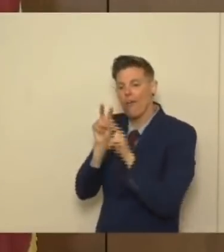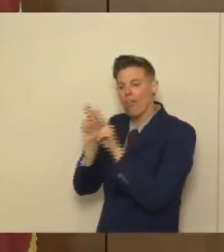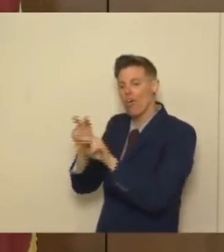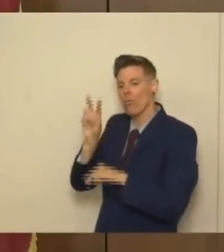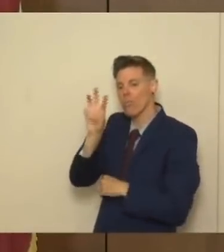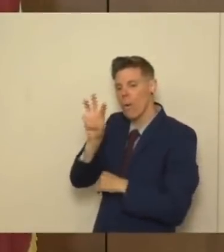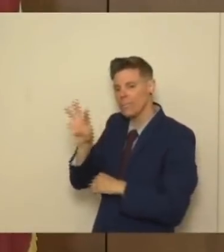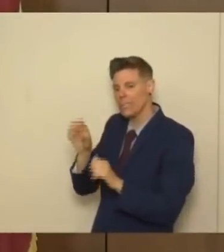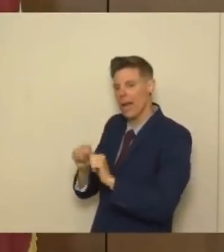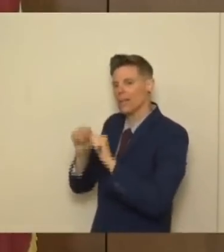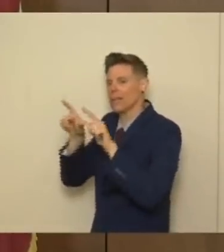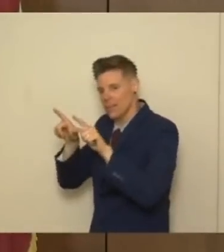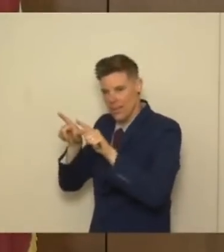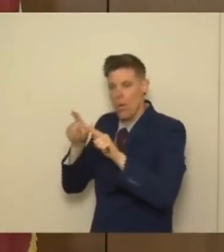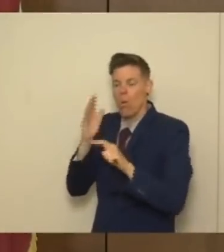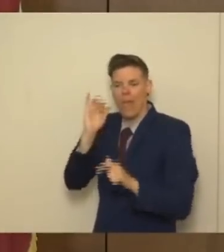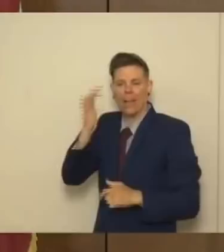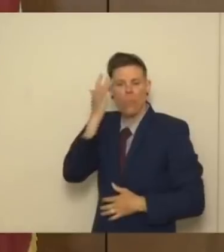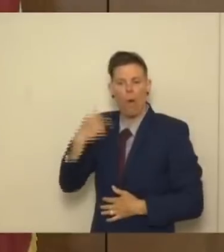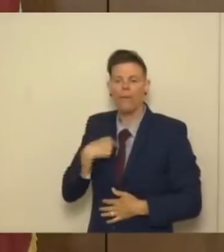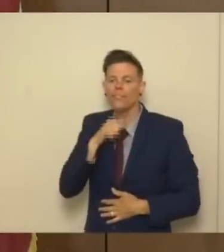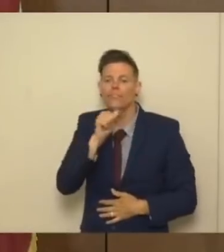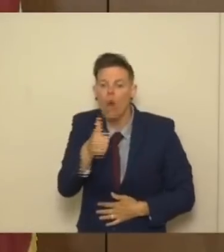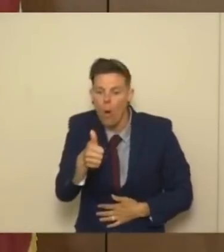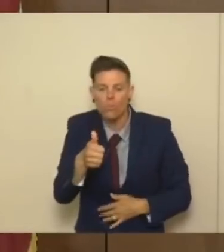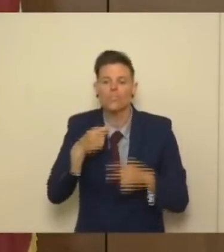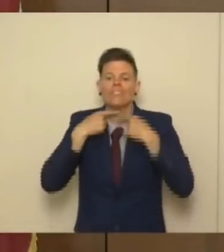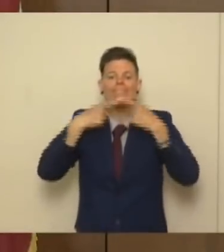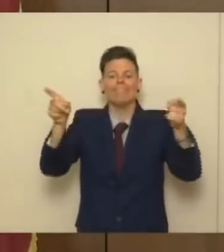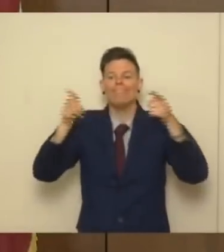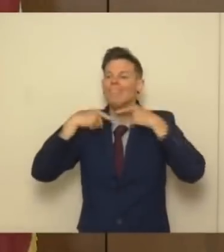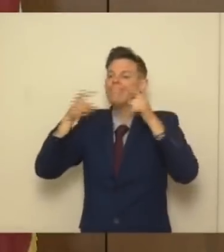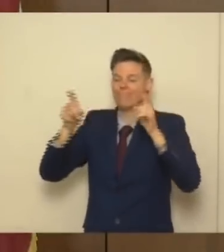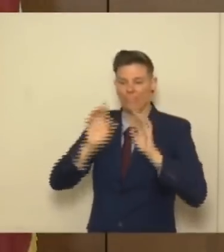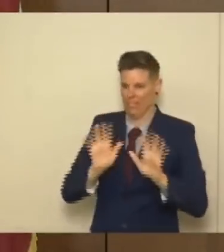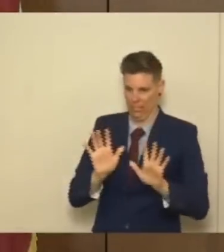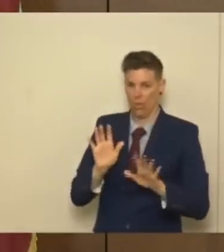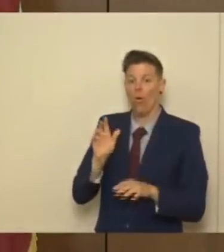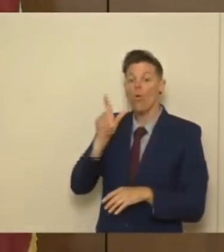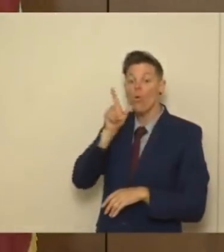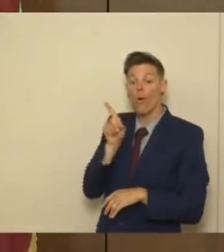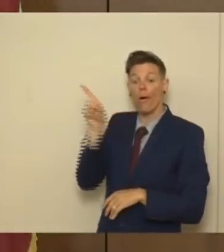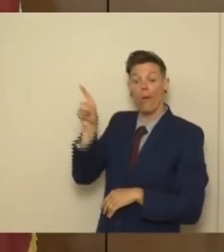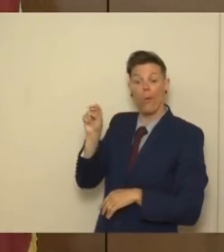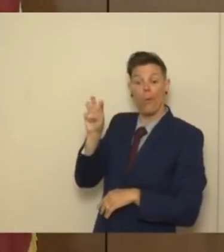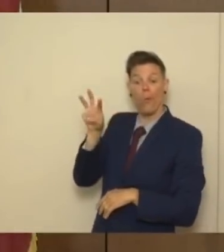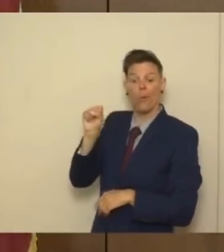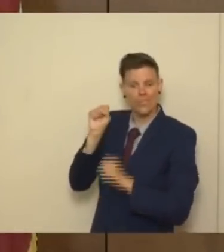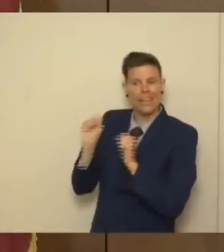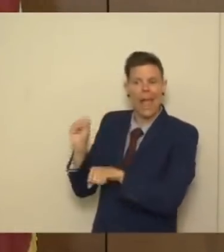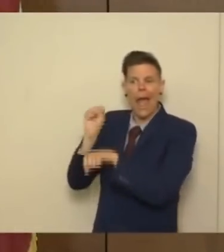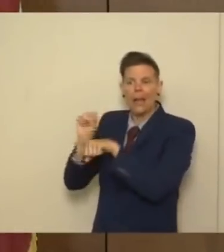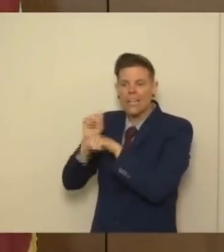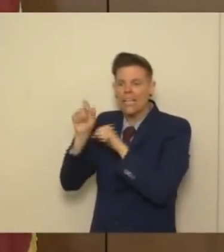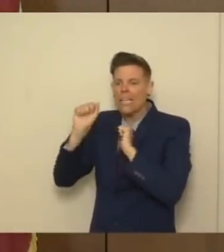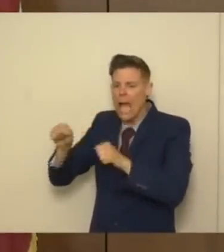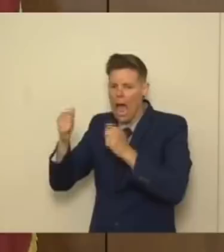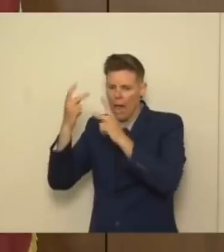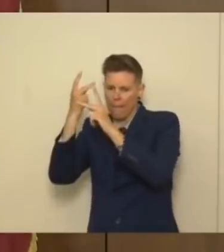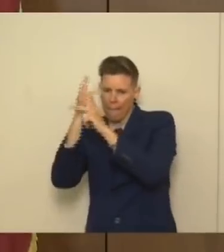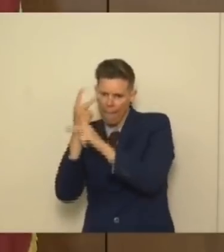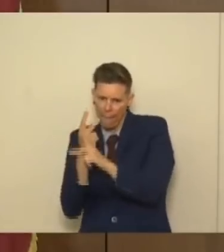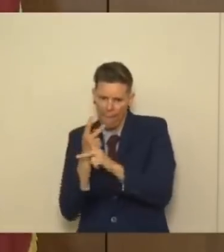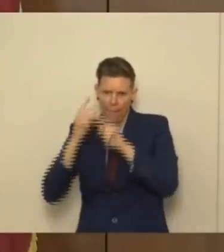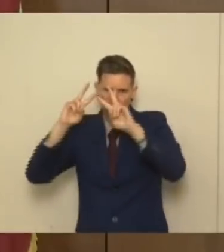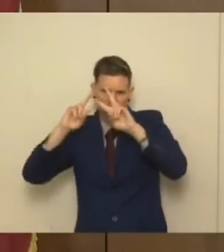is. We have an obligation to the highest degree to meet the federal and state